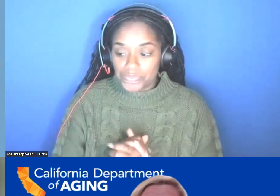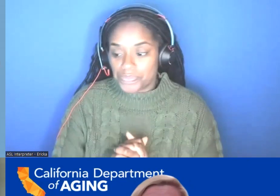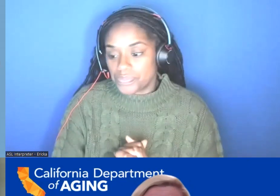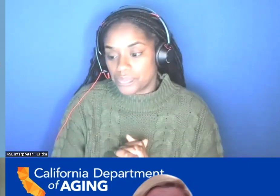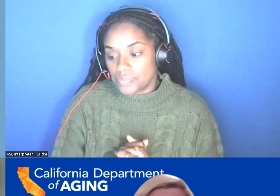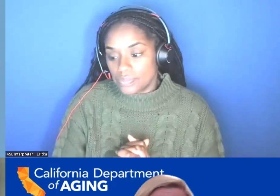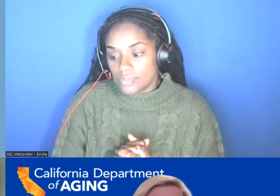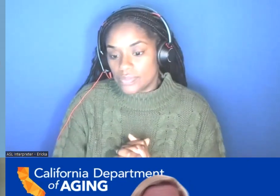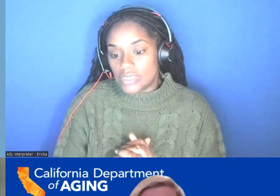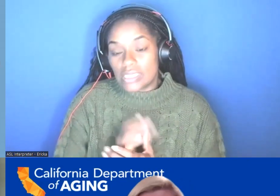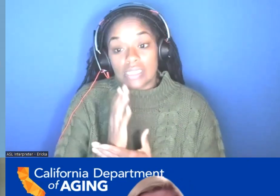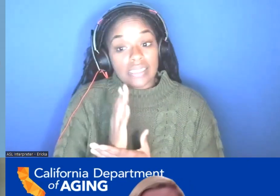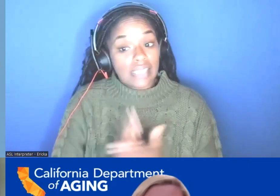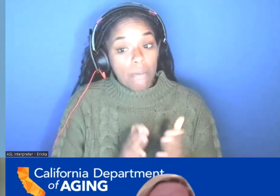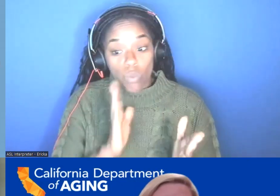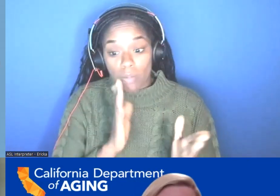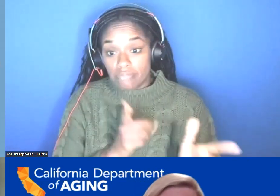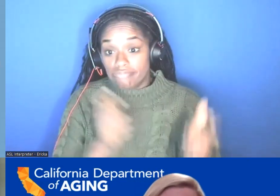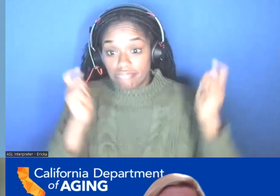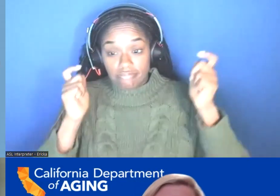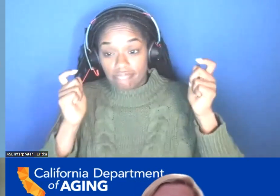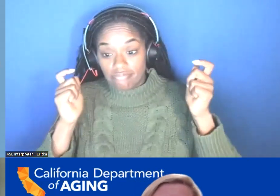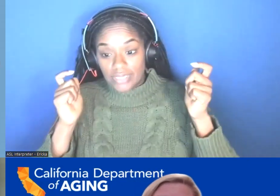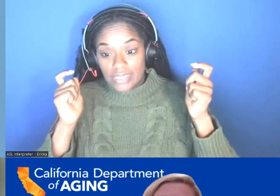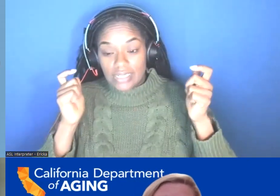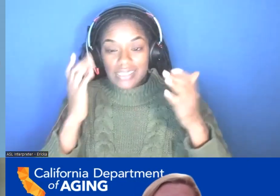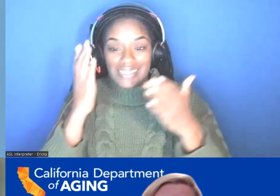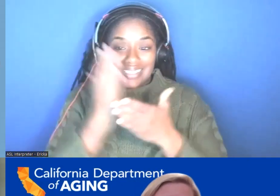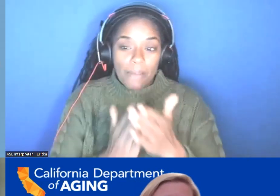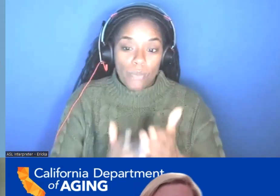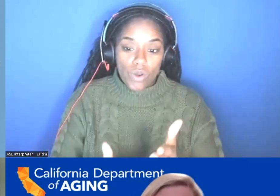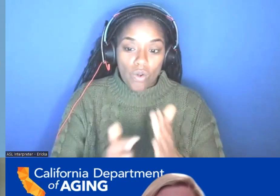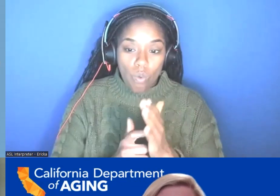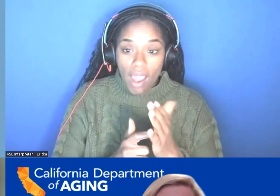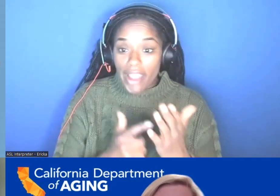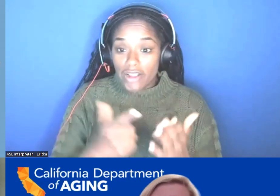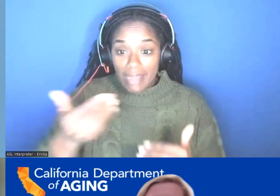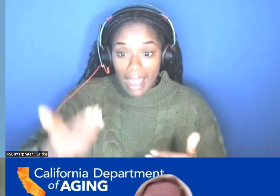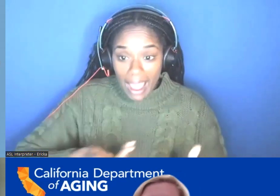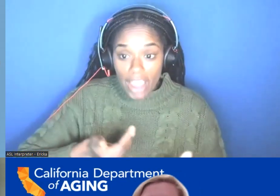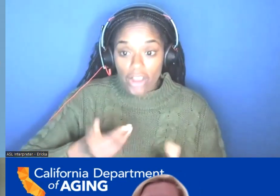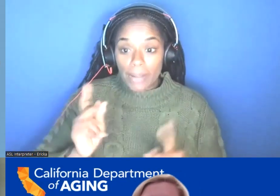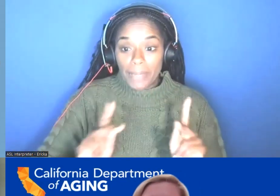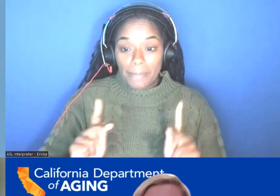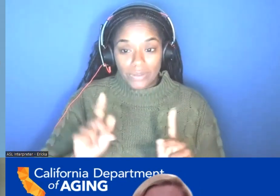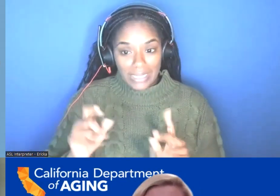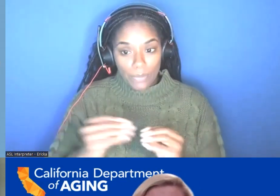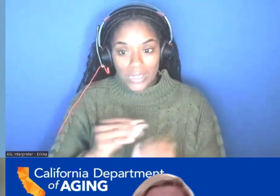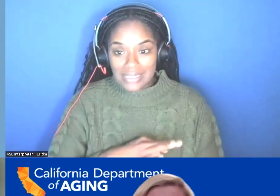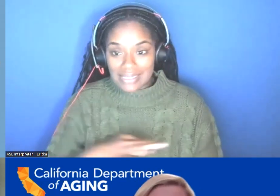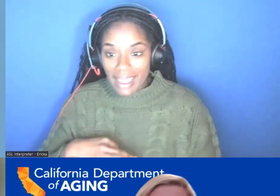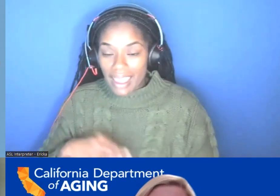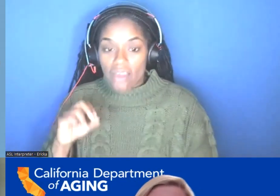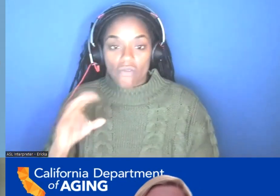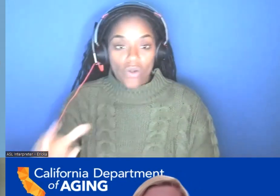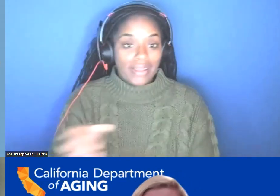And some will move quickly, some require staffing, hiring people or contracting